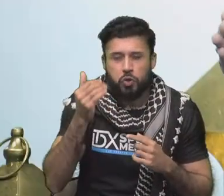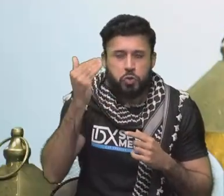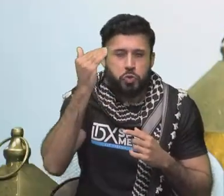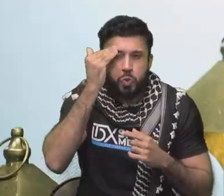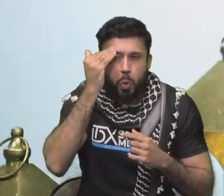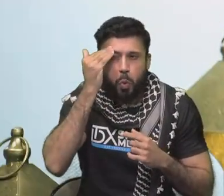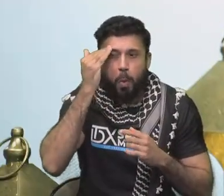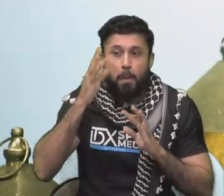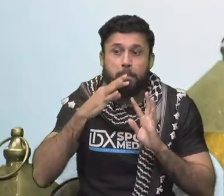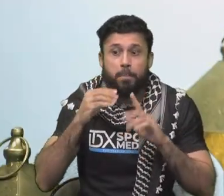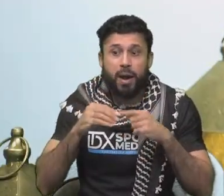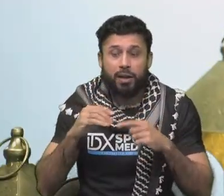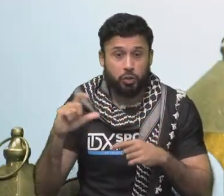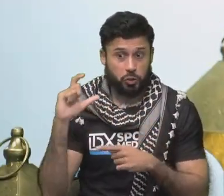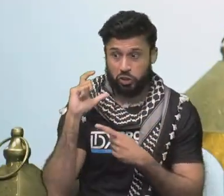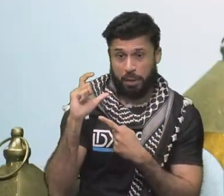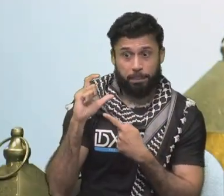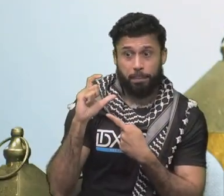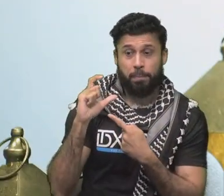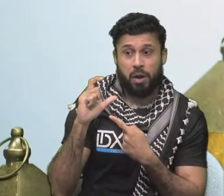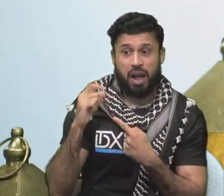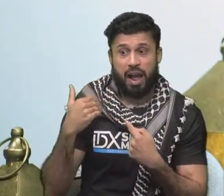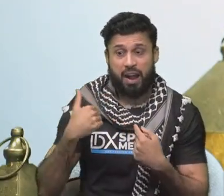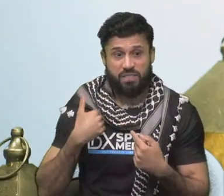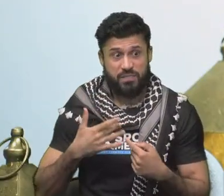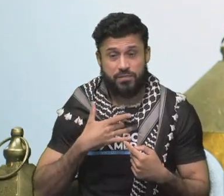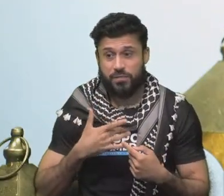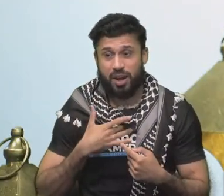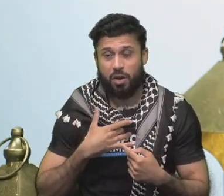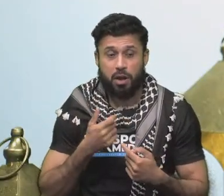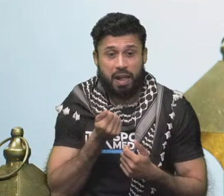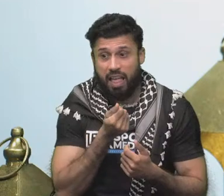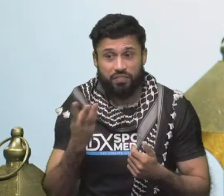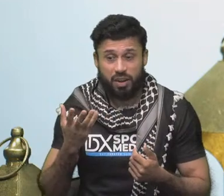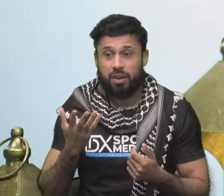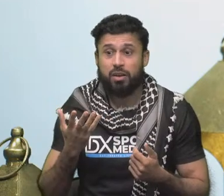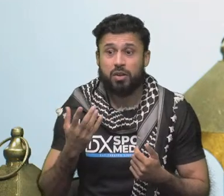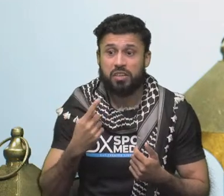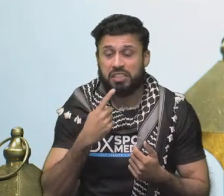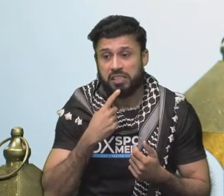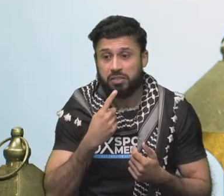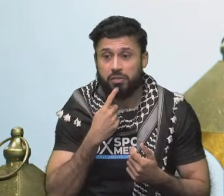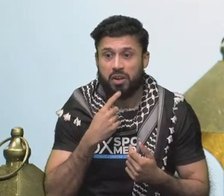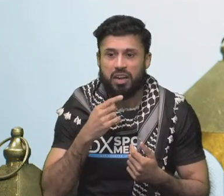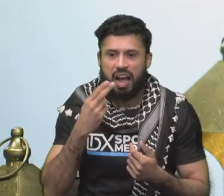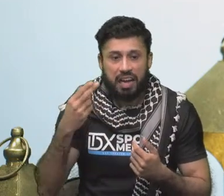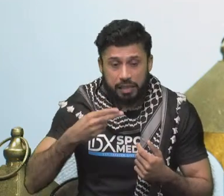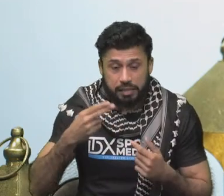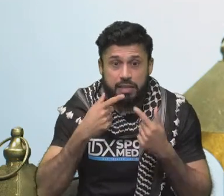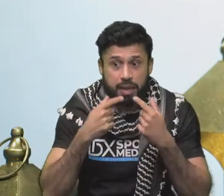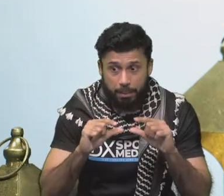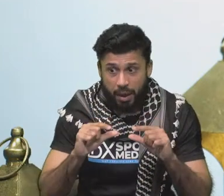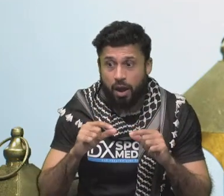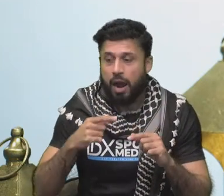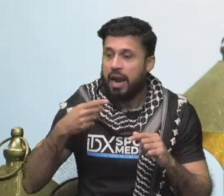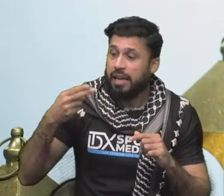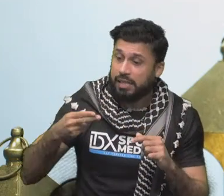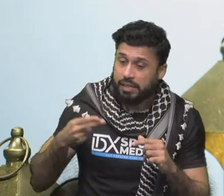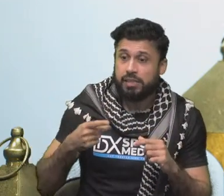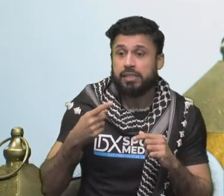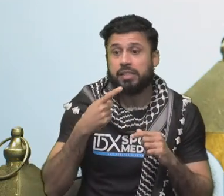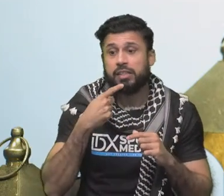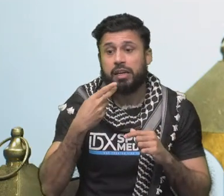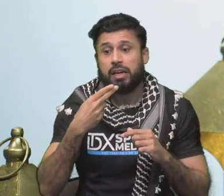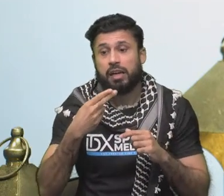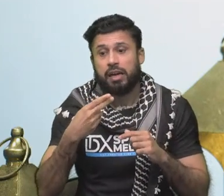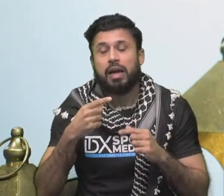know, hey, you know, Sheikh so-and-so said this, the ayah says this, and Allah ghafoorun raheem. You can go on and on and on, and that becomes extreme.